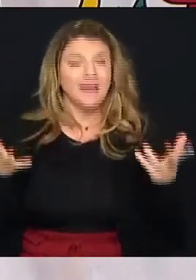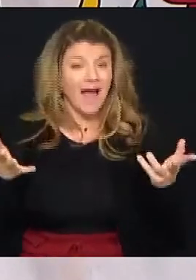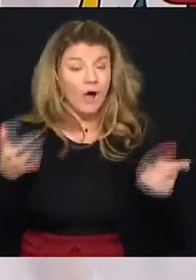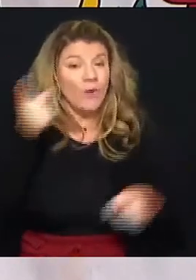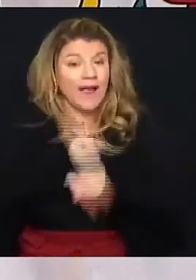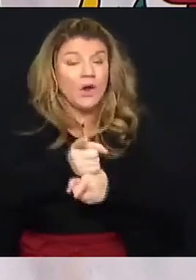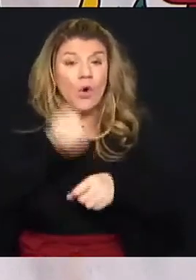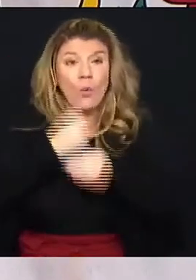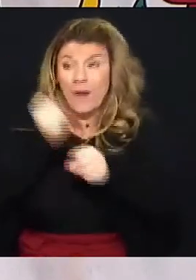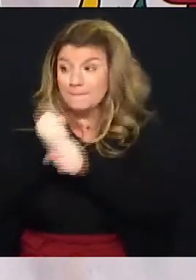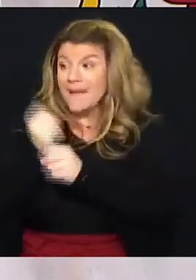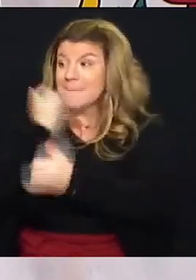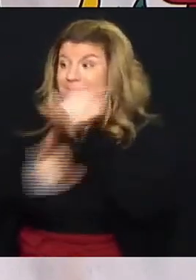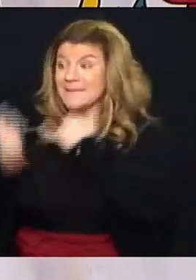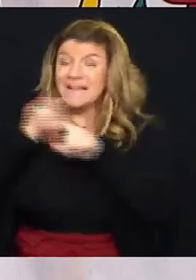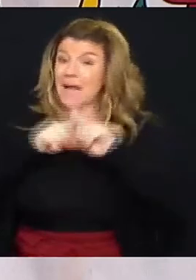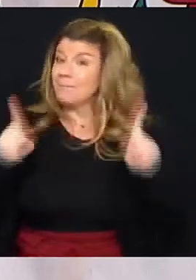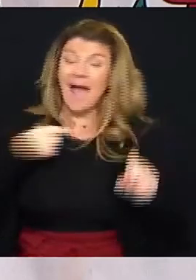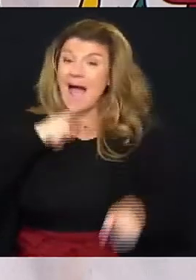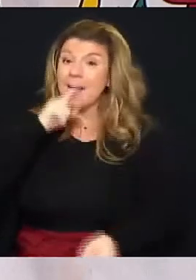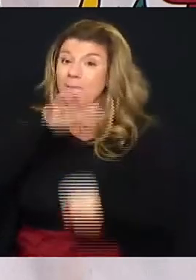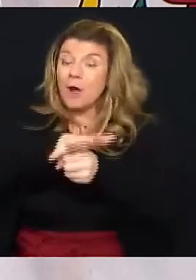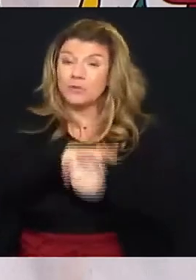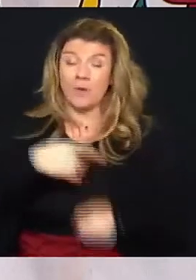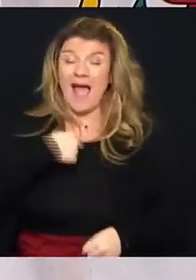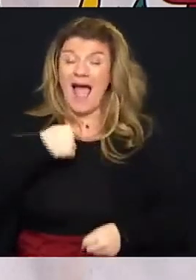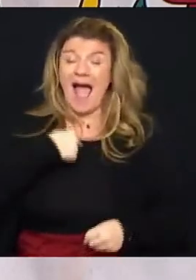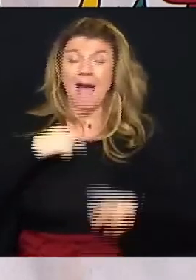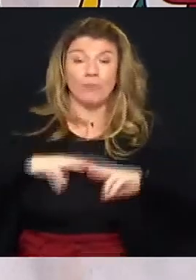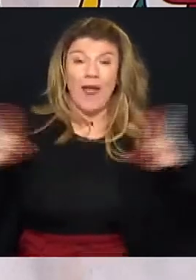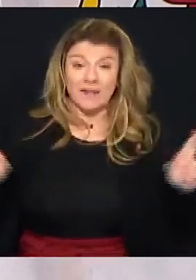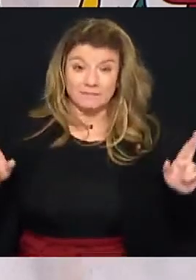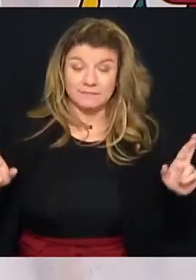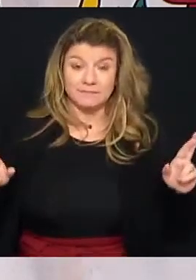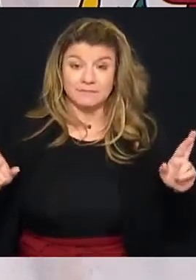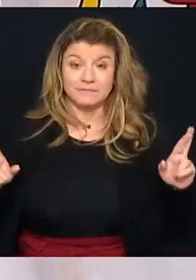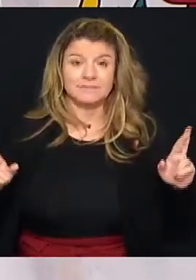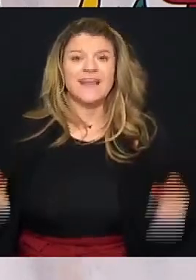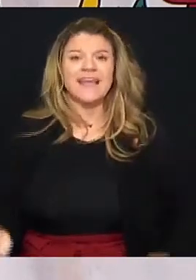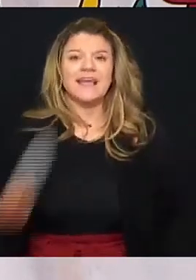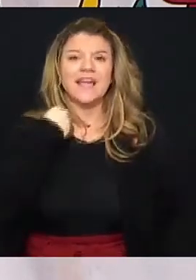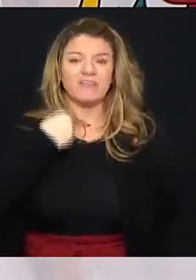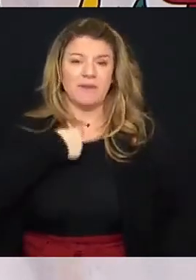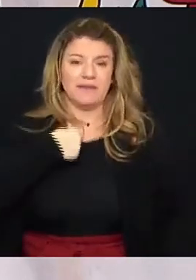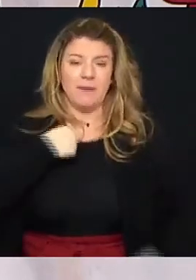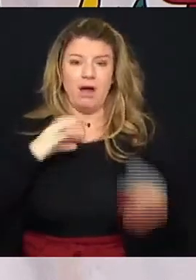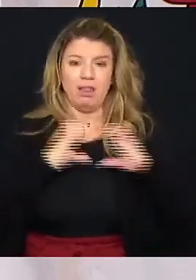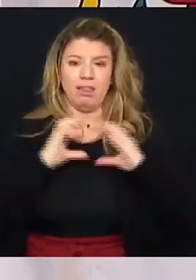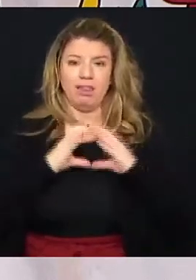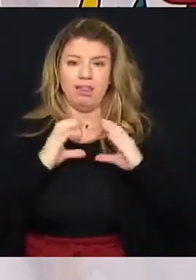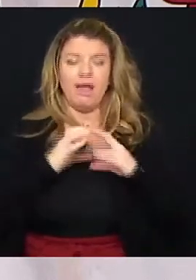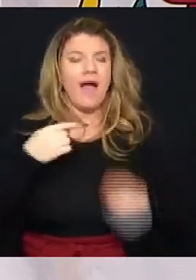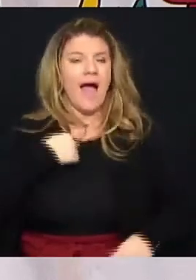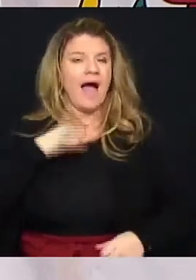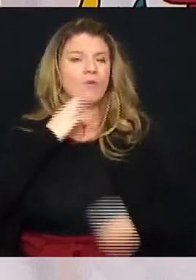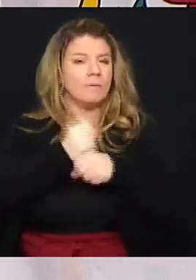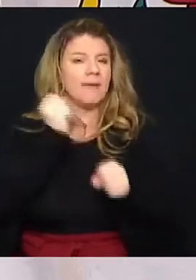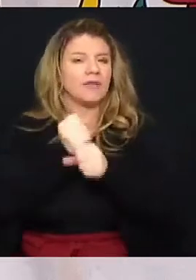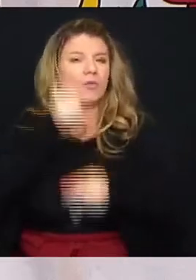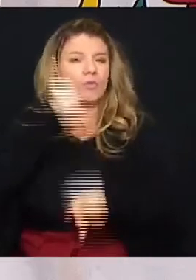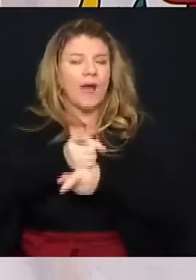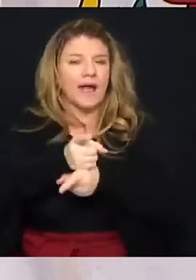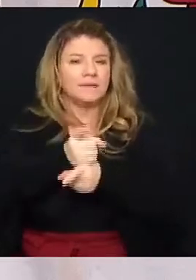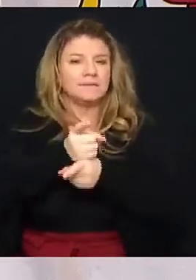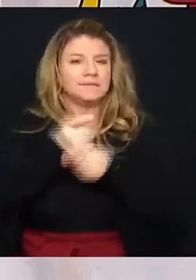mistakes, but I'll promise you, I'm standing there pounding my gloves saying, hit me the ball. I'll make the play.